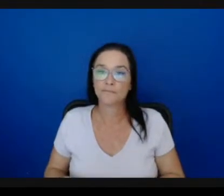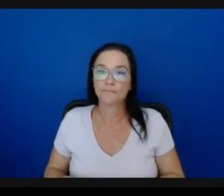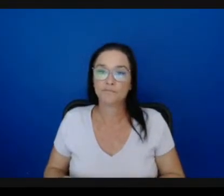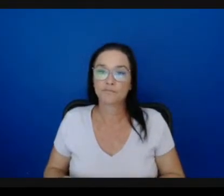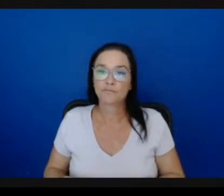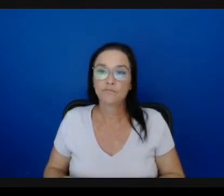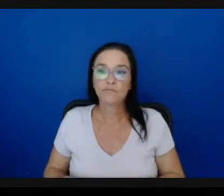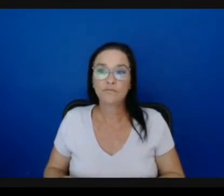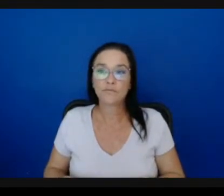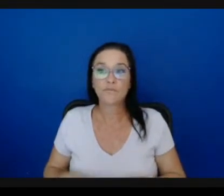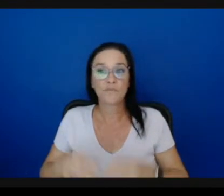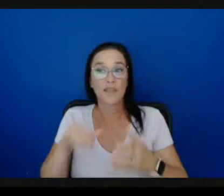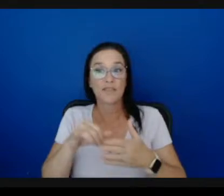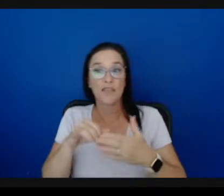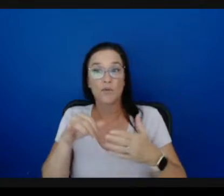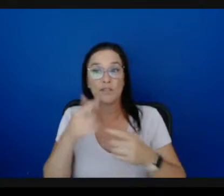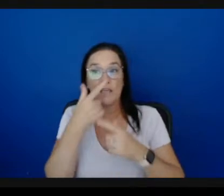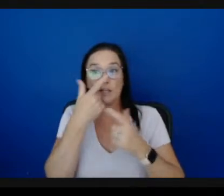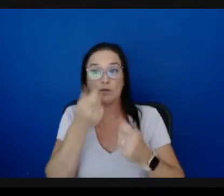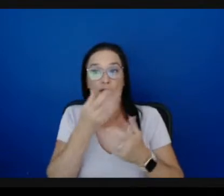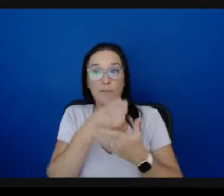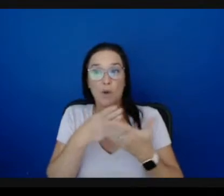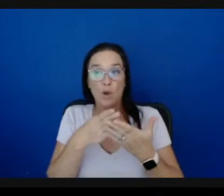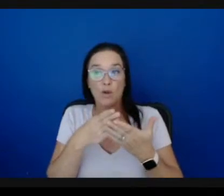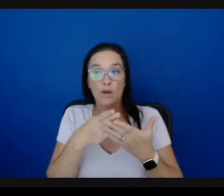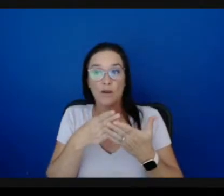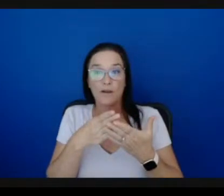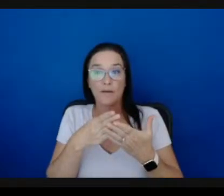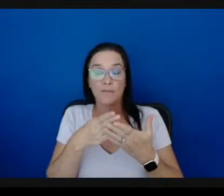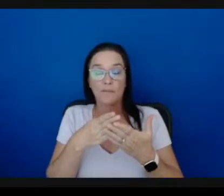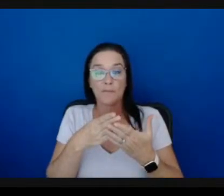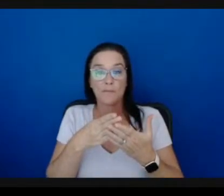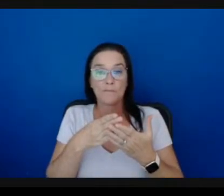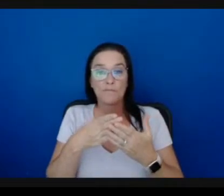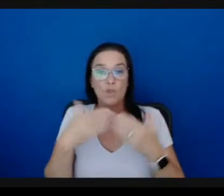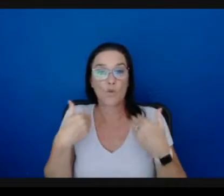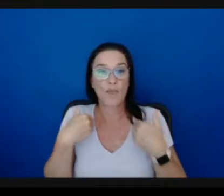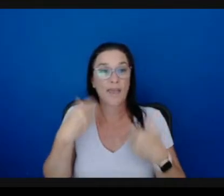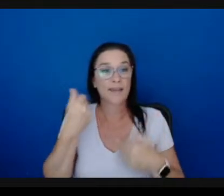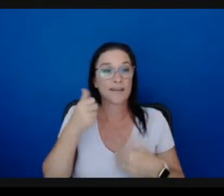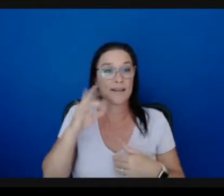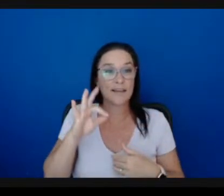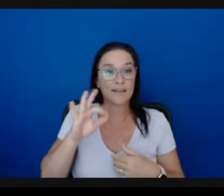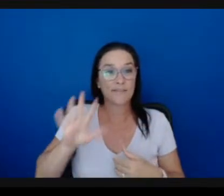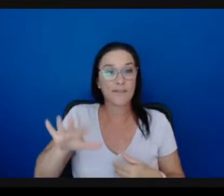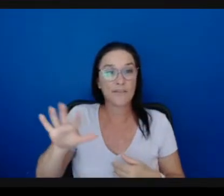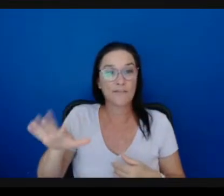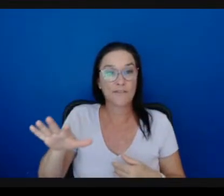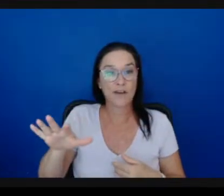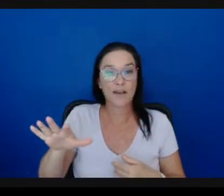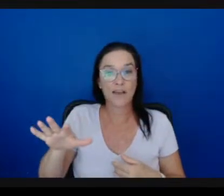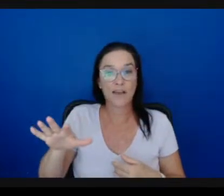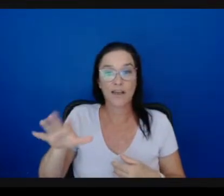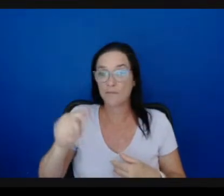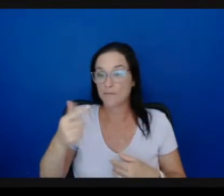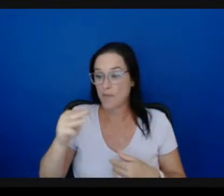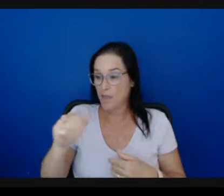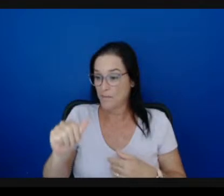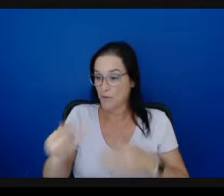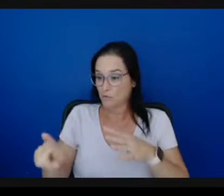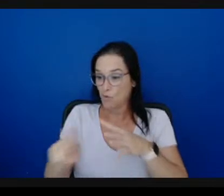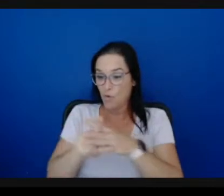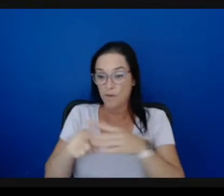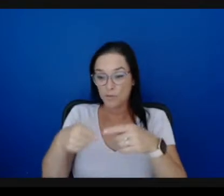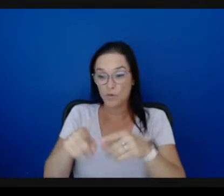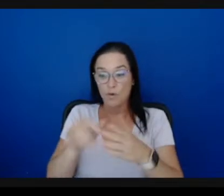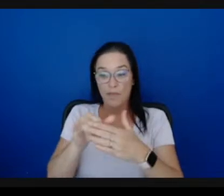That was the interesting thing, though, was also that we had 1955 magma return in the very beginning of that